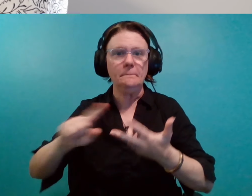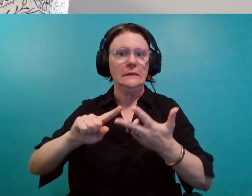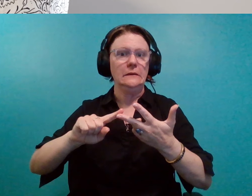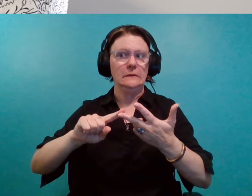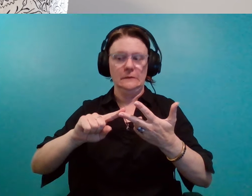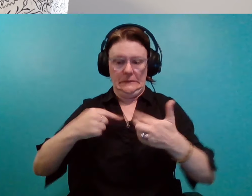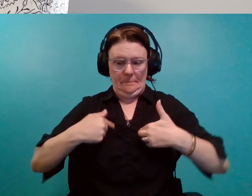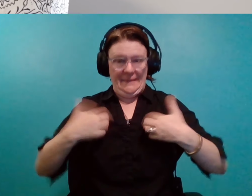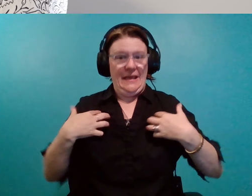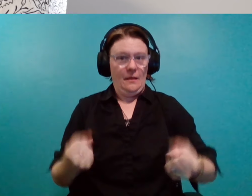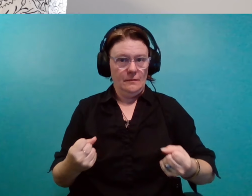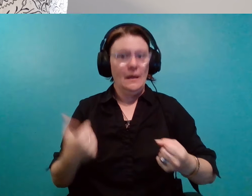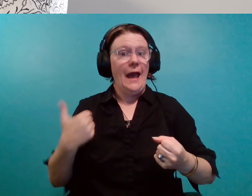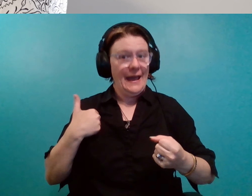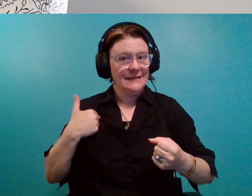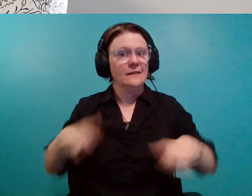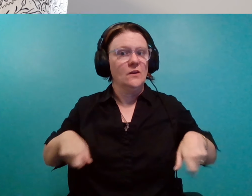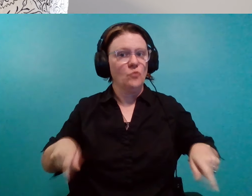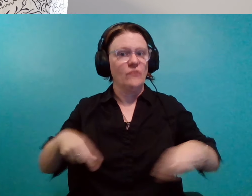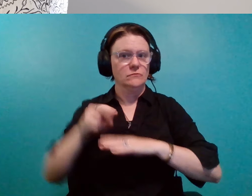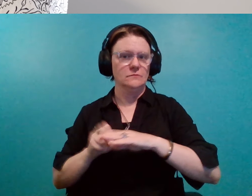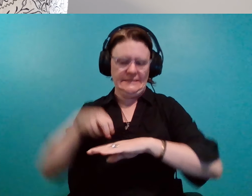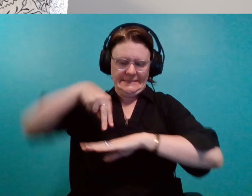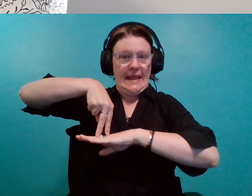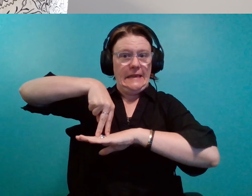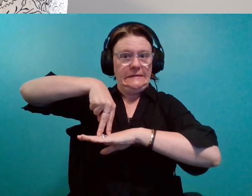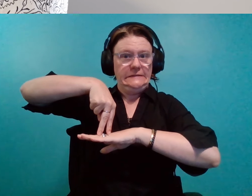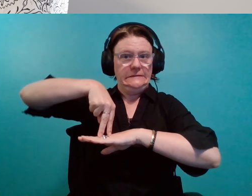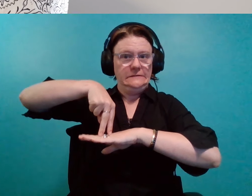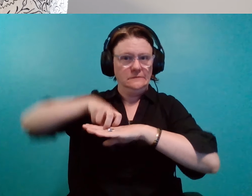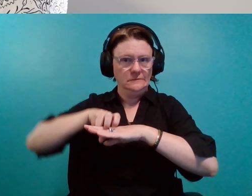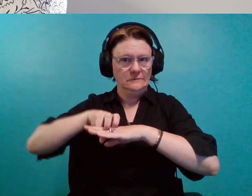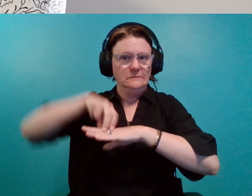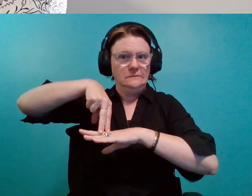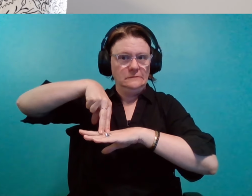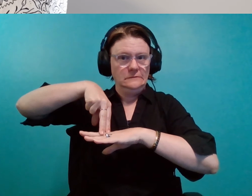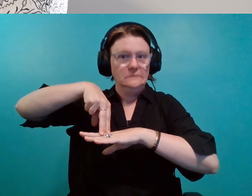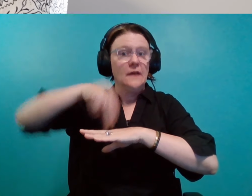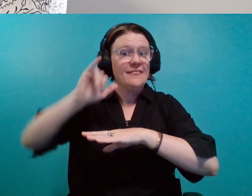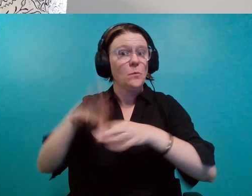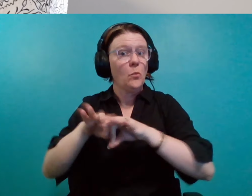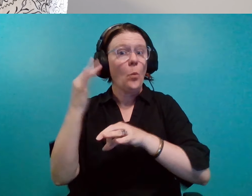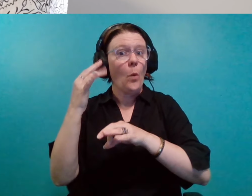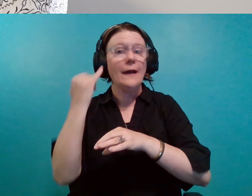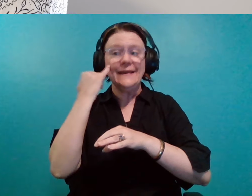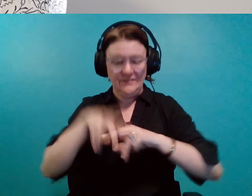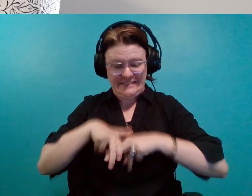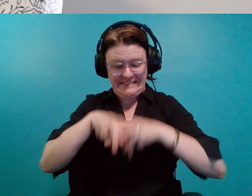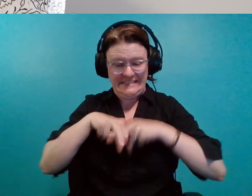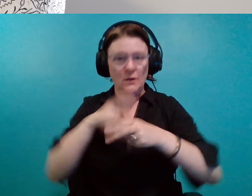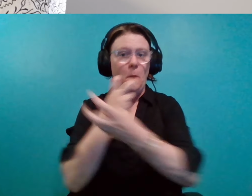to medically stay healthy. So I need a standing frame. That's how you prevent bone loss